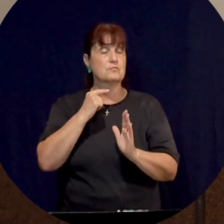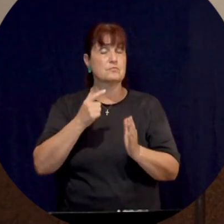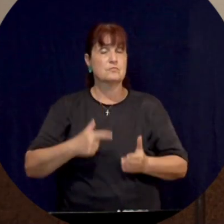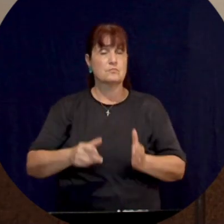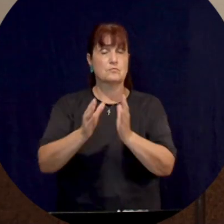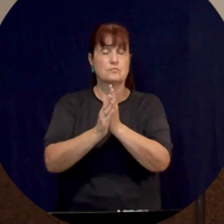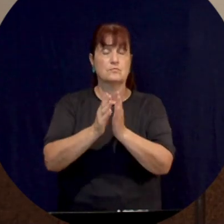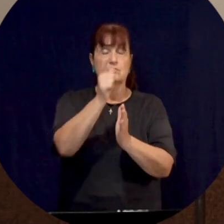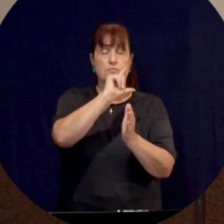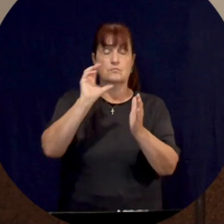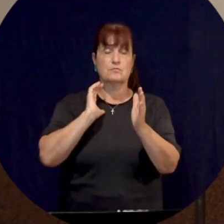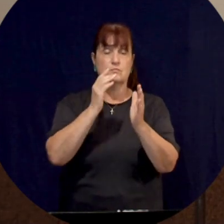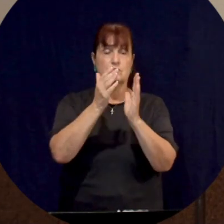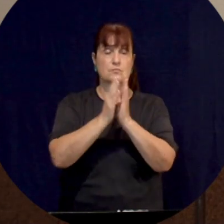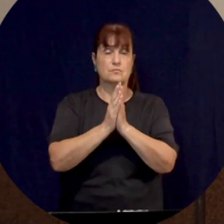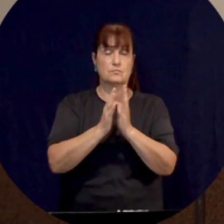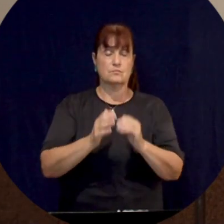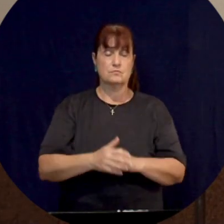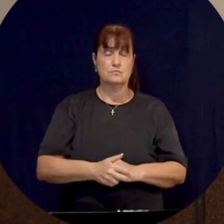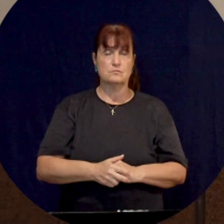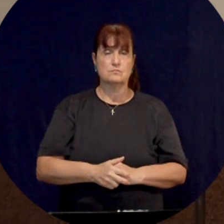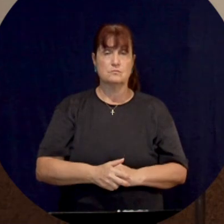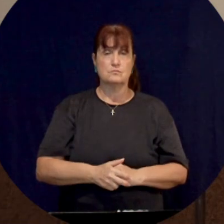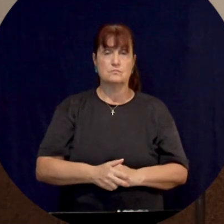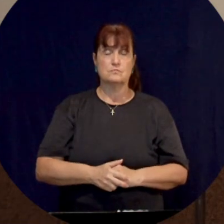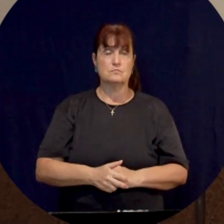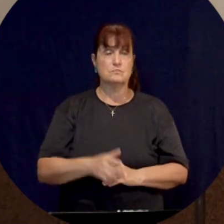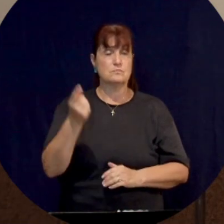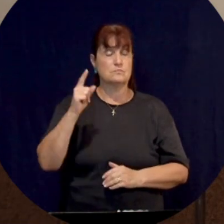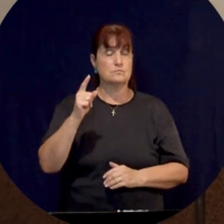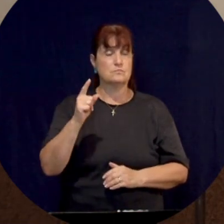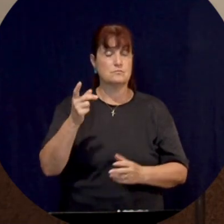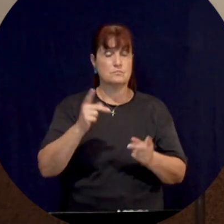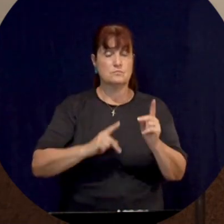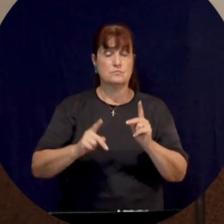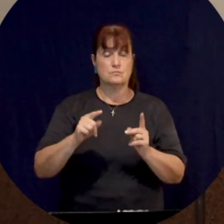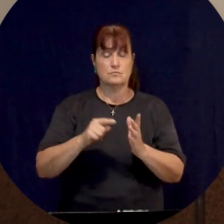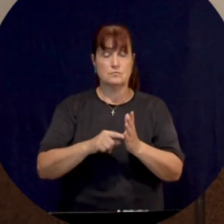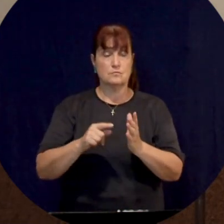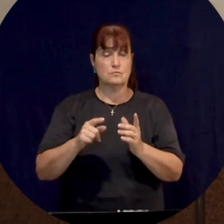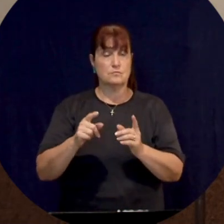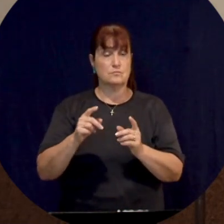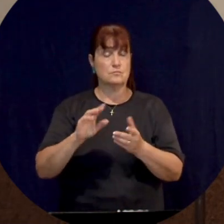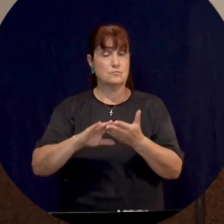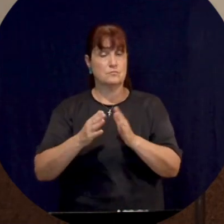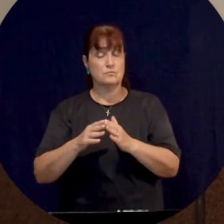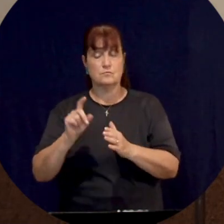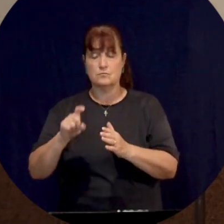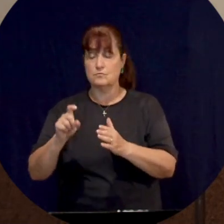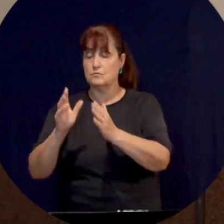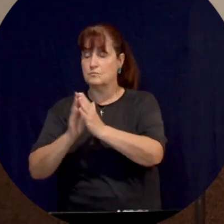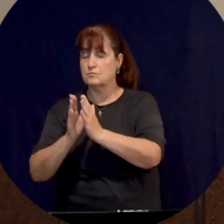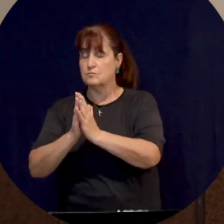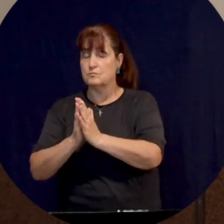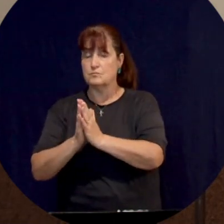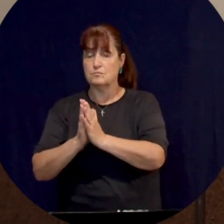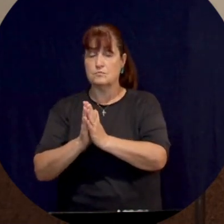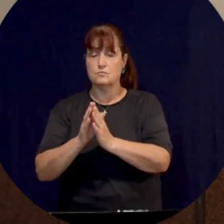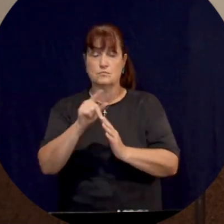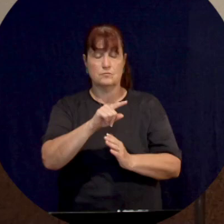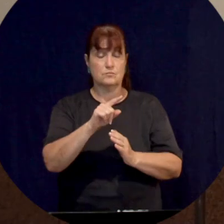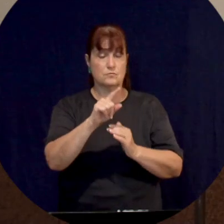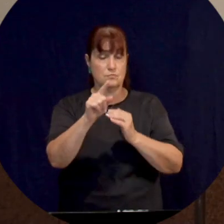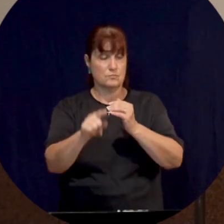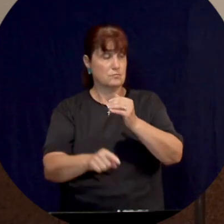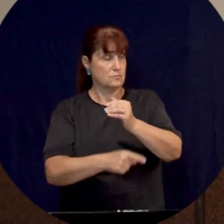pray to the Lord. Lord, hear our prayer. For the members of our community that are in need of prayer and whose intentions